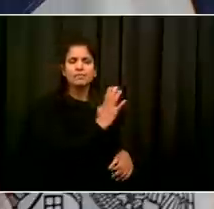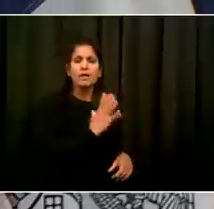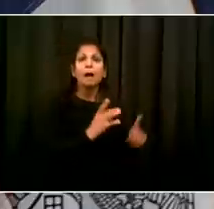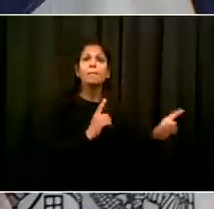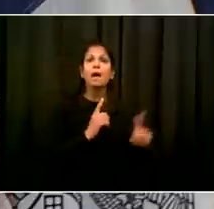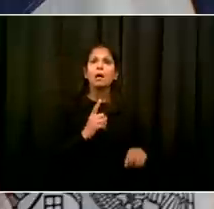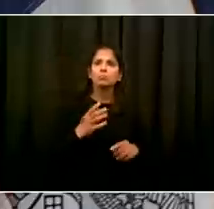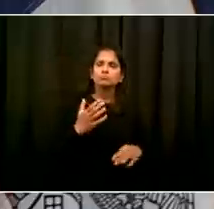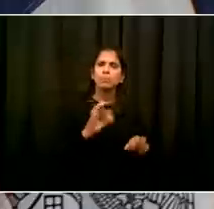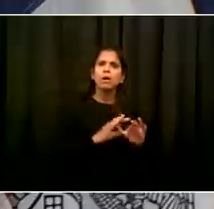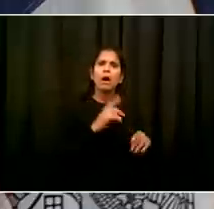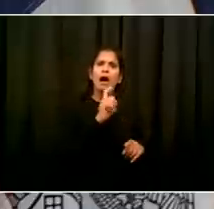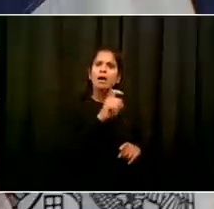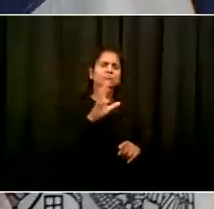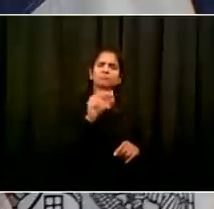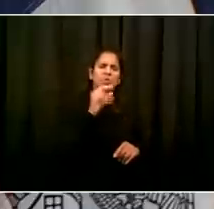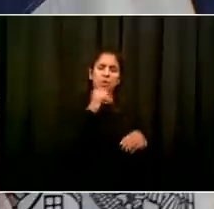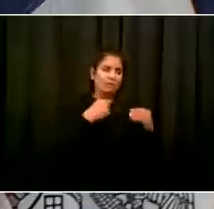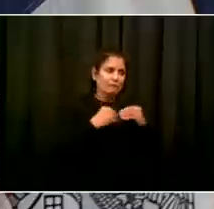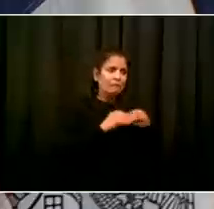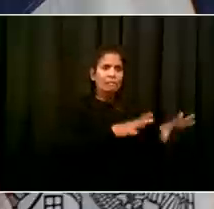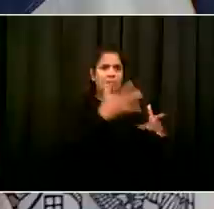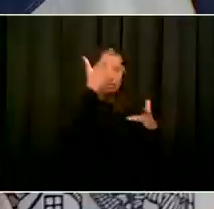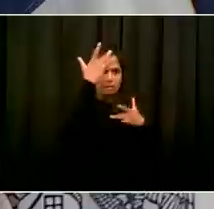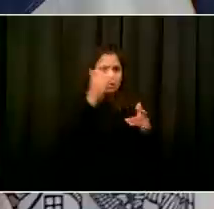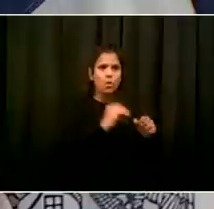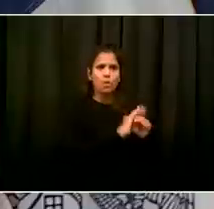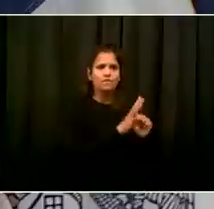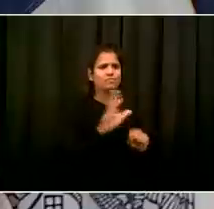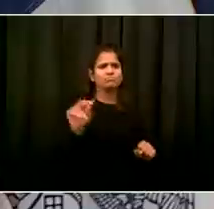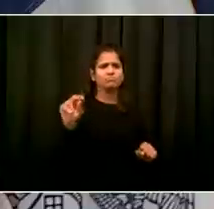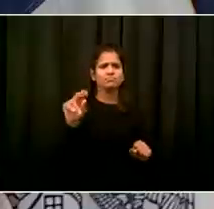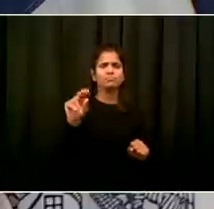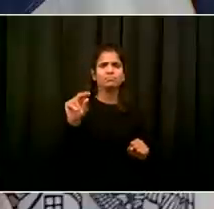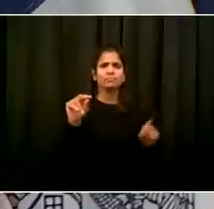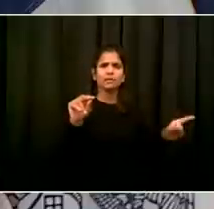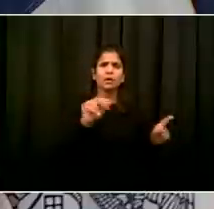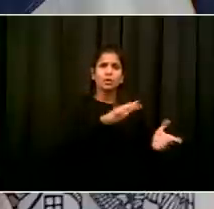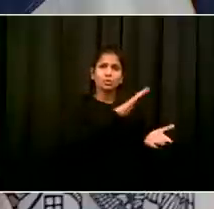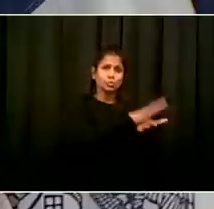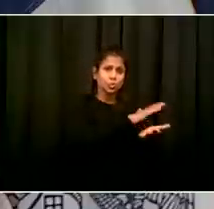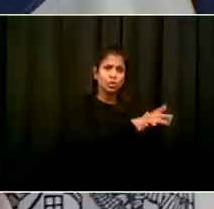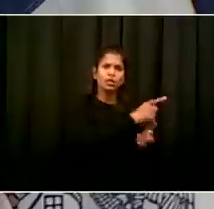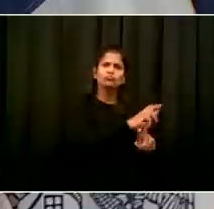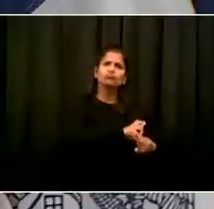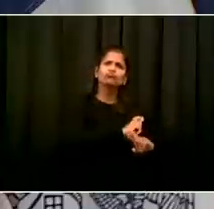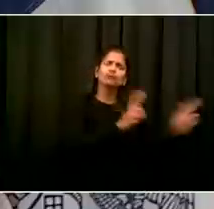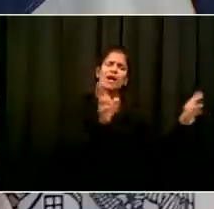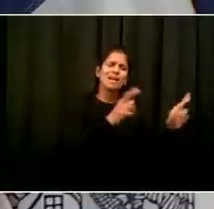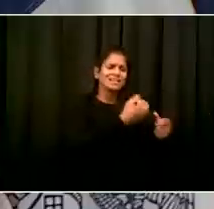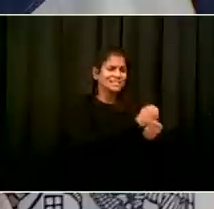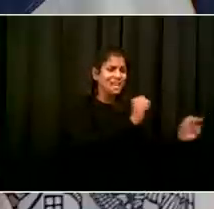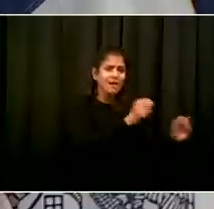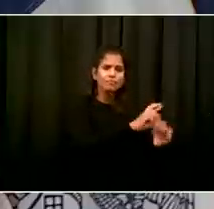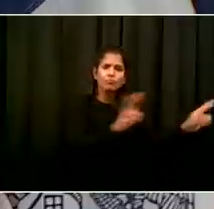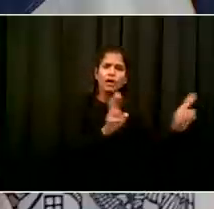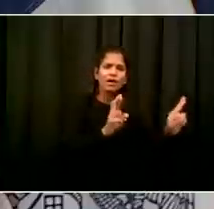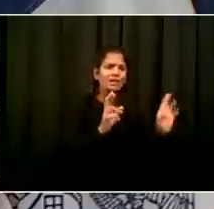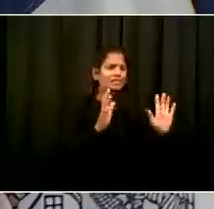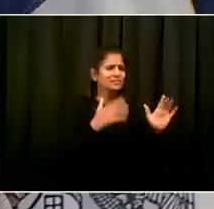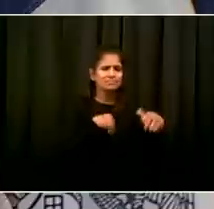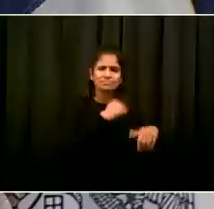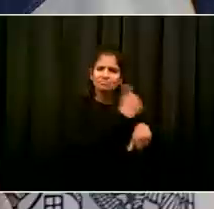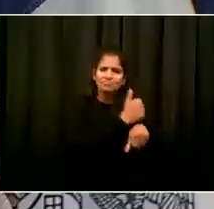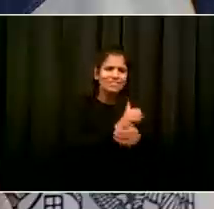it's working. So if kids will be going into a very safe environment, and remember, the